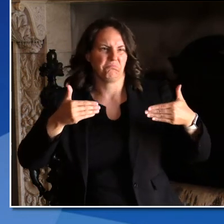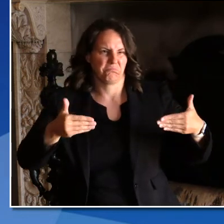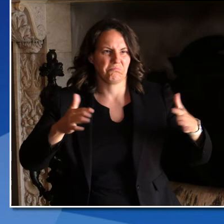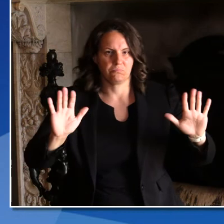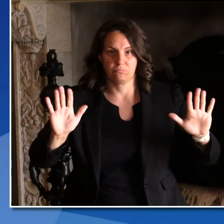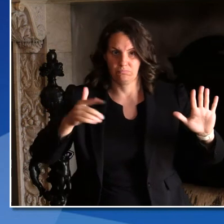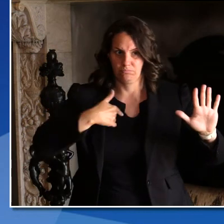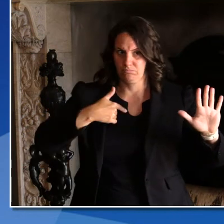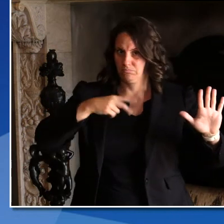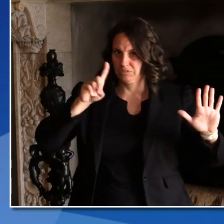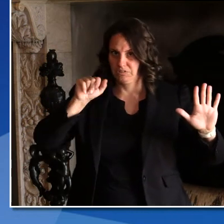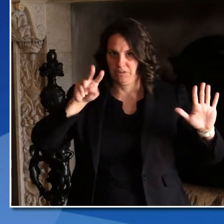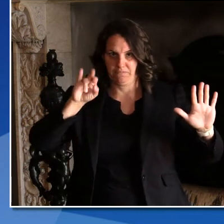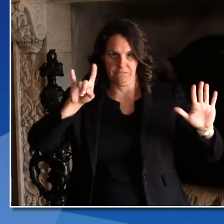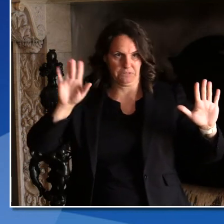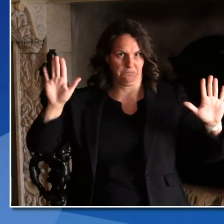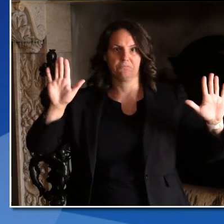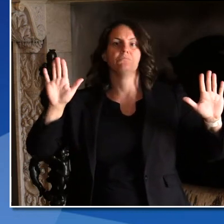I did, David. Go ahead.